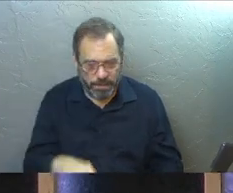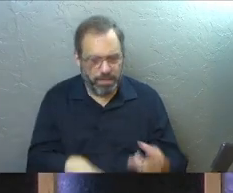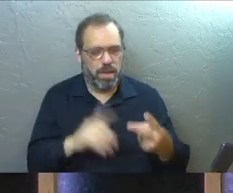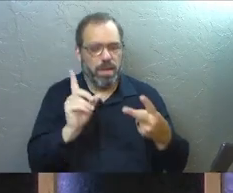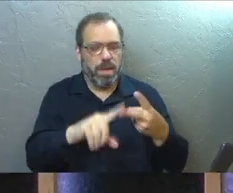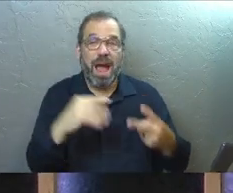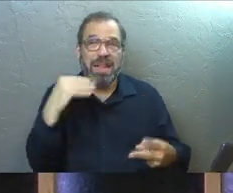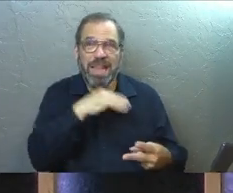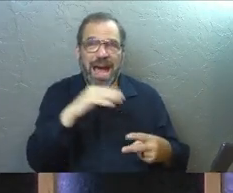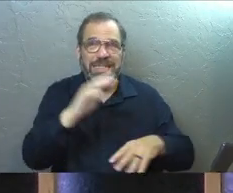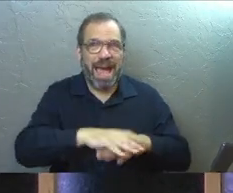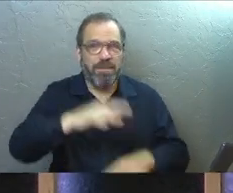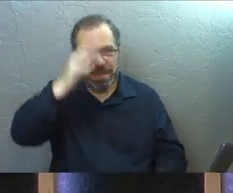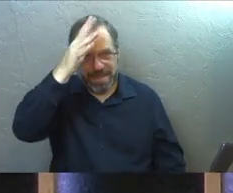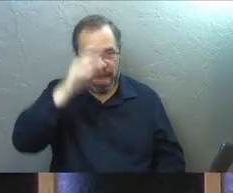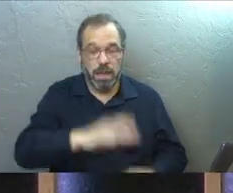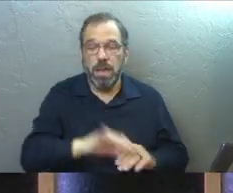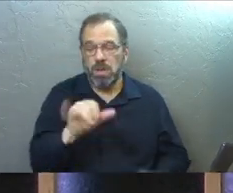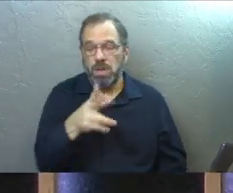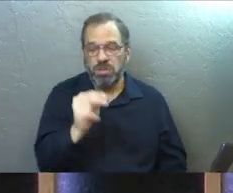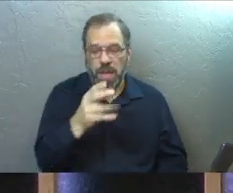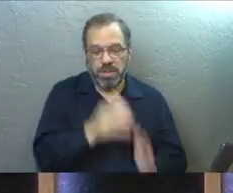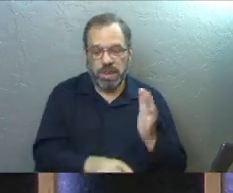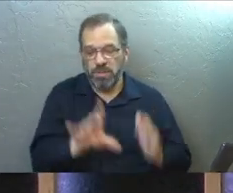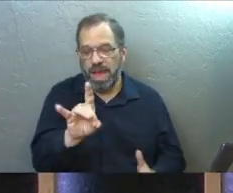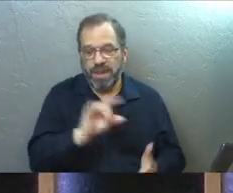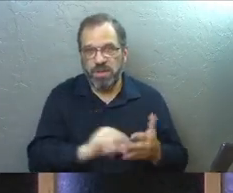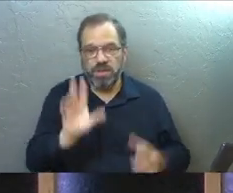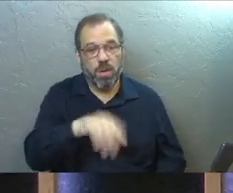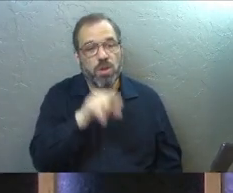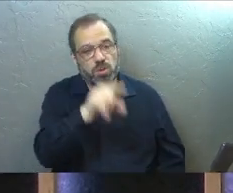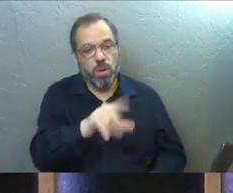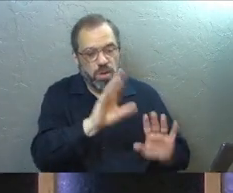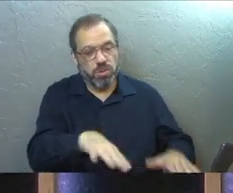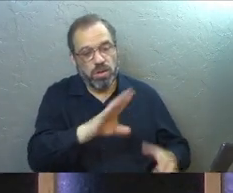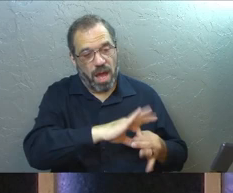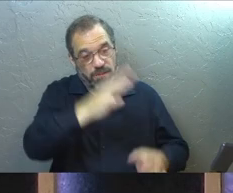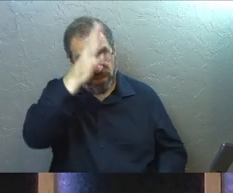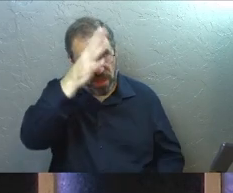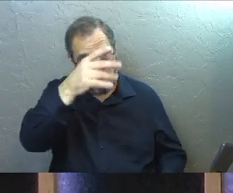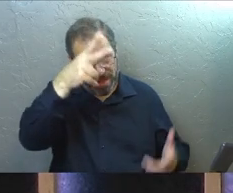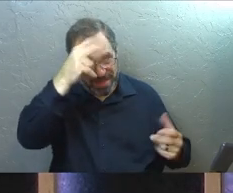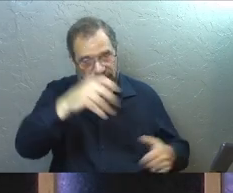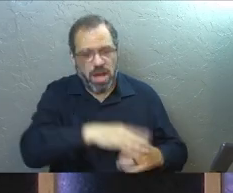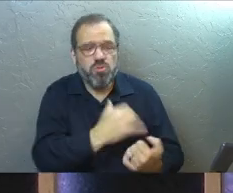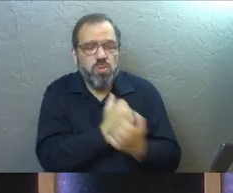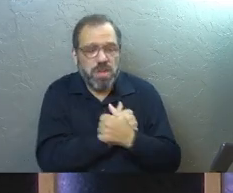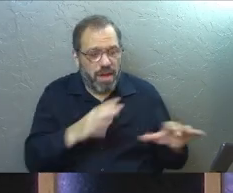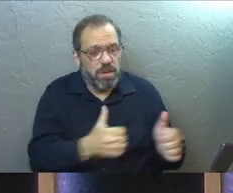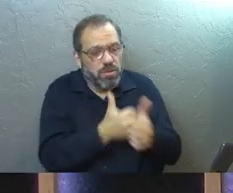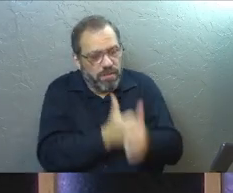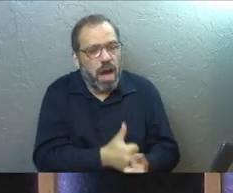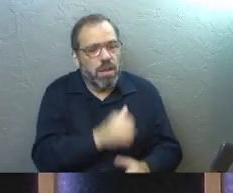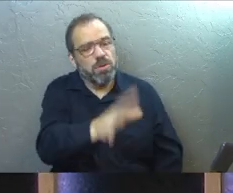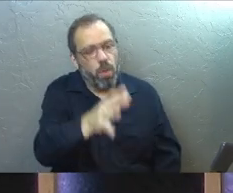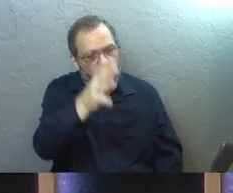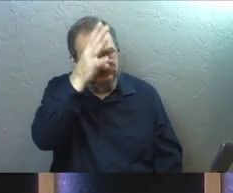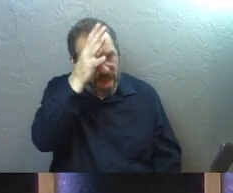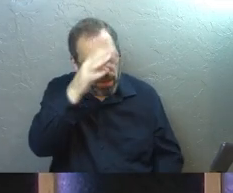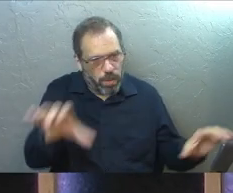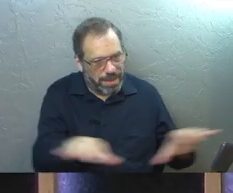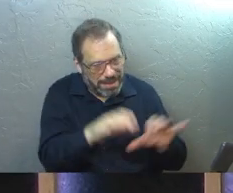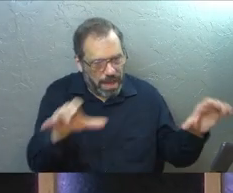Next, lies have a daddy. This is John 8:44. For you are children of your father, the devil, and you love to do the things that he